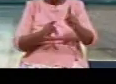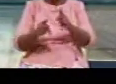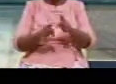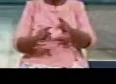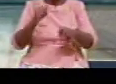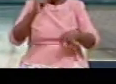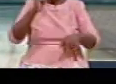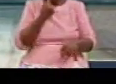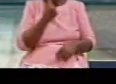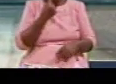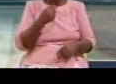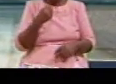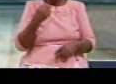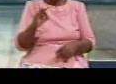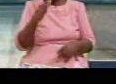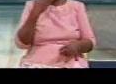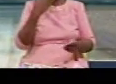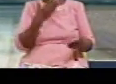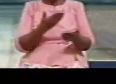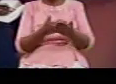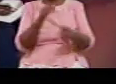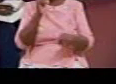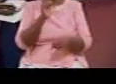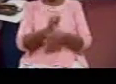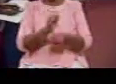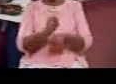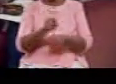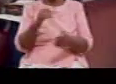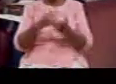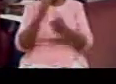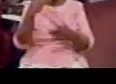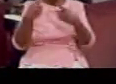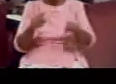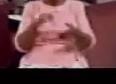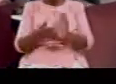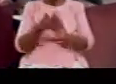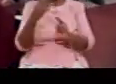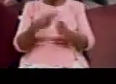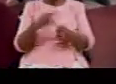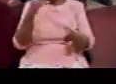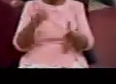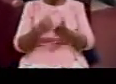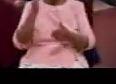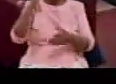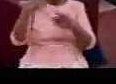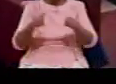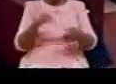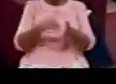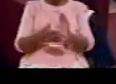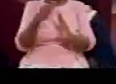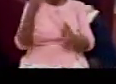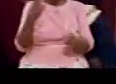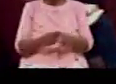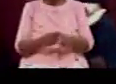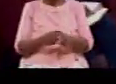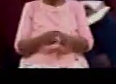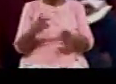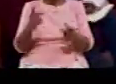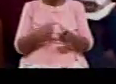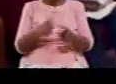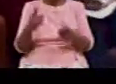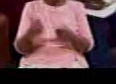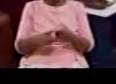of good works. It will happen. I said it will happen. Maybe you may be battling with